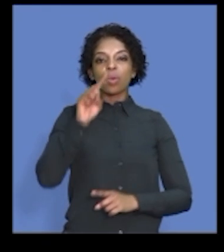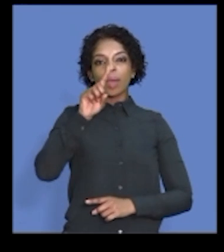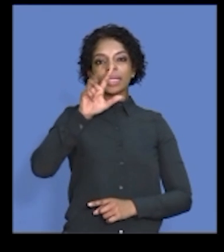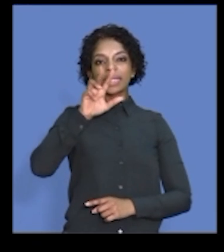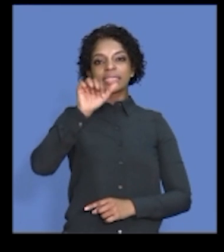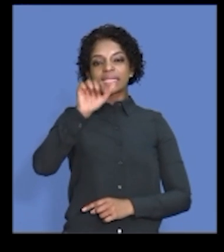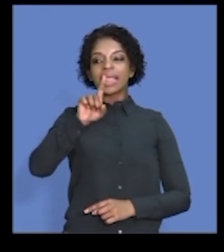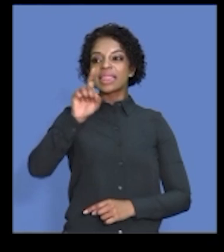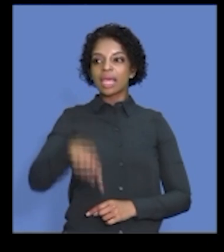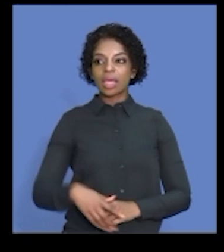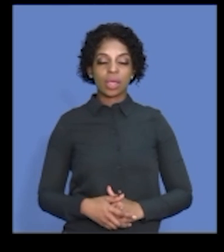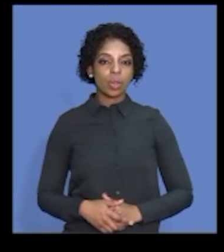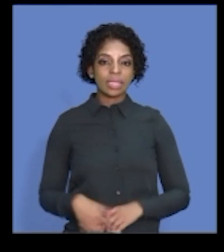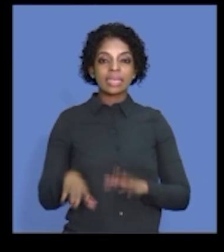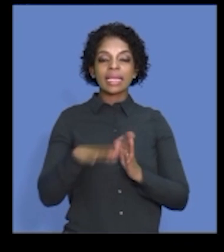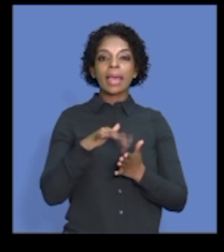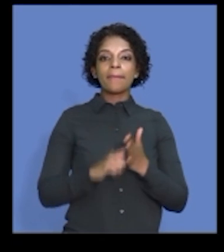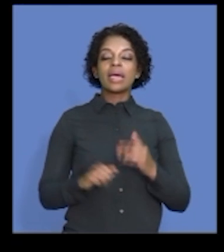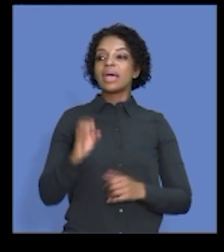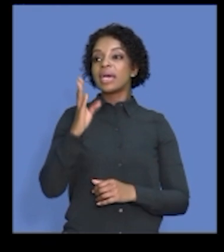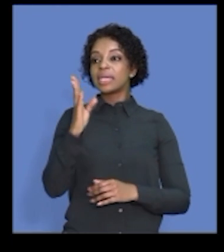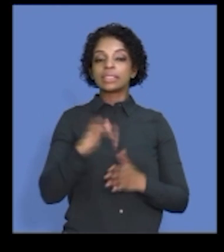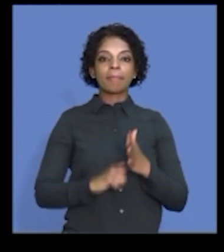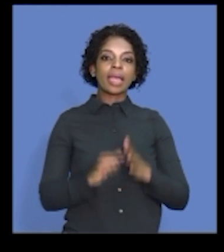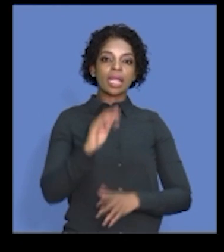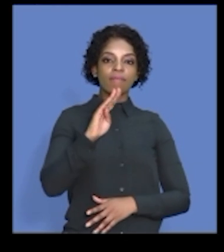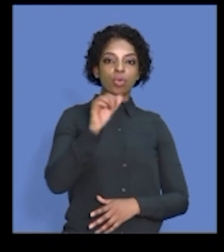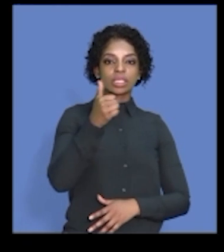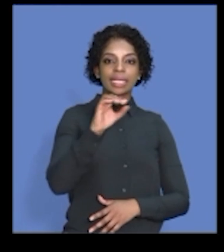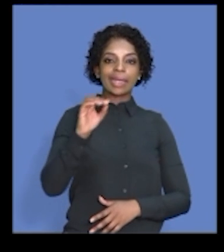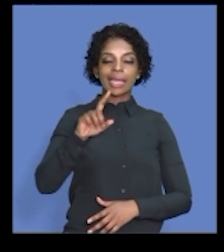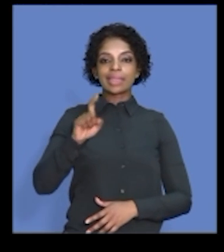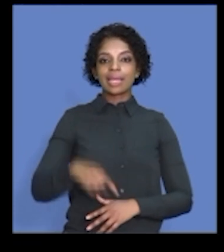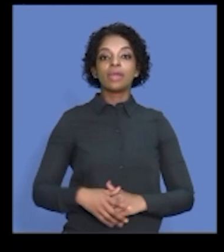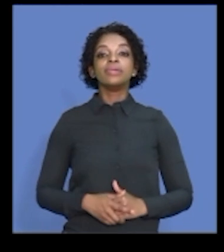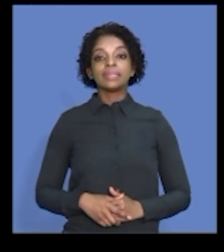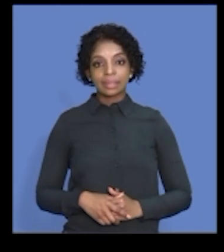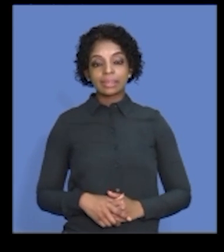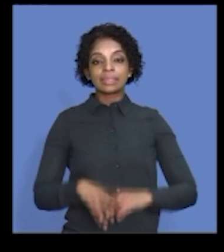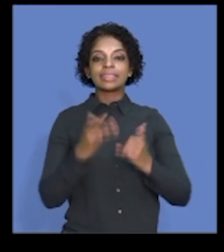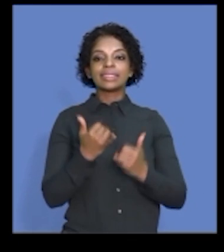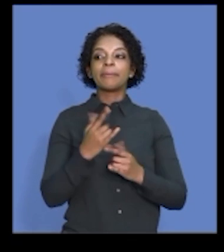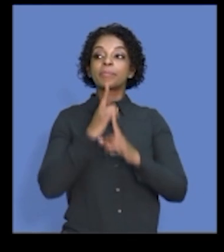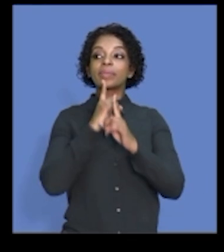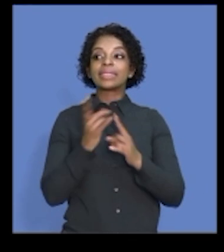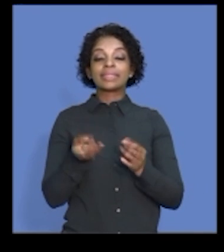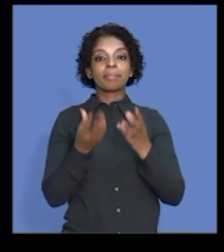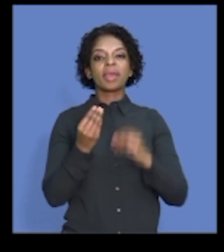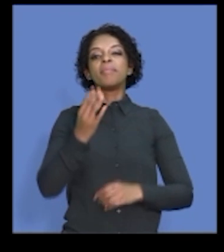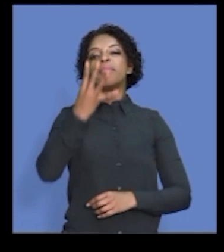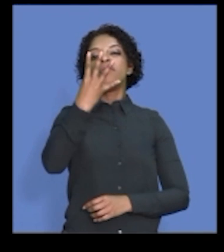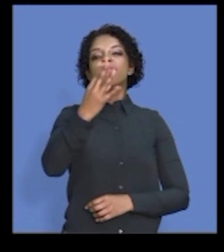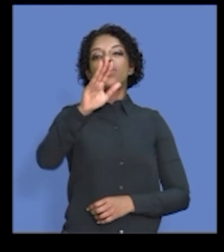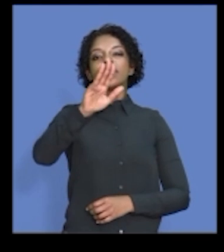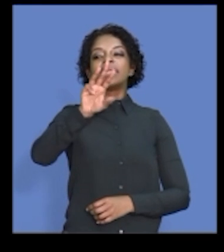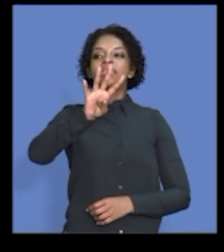the 1,800,000, minus the 4,600,000 to give me that 494,000